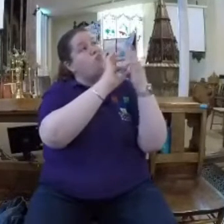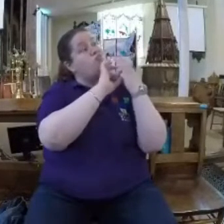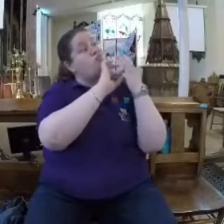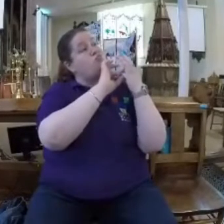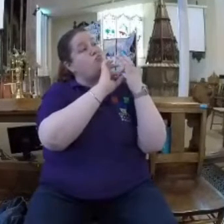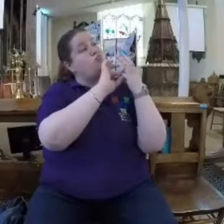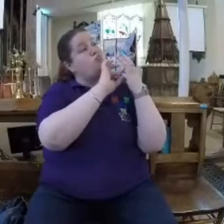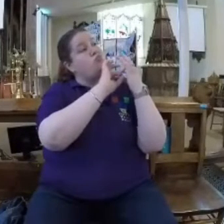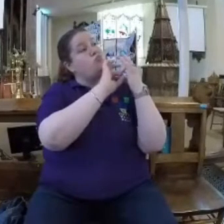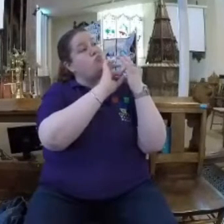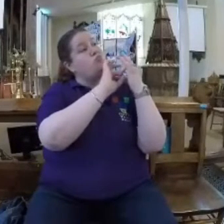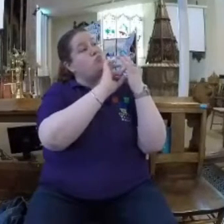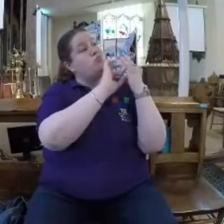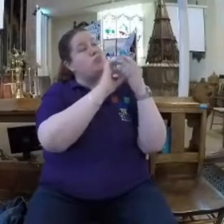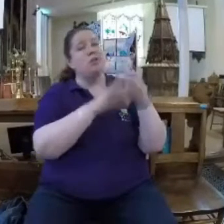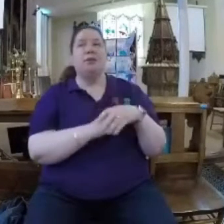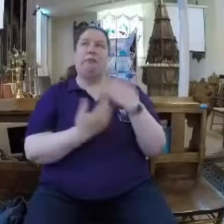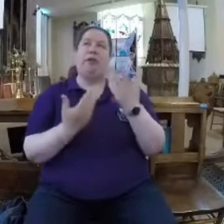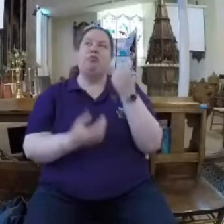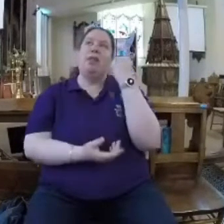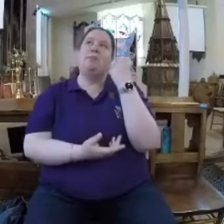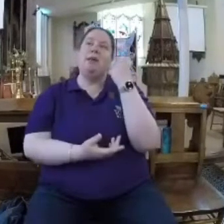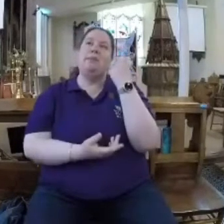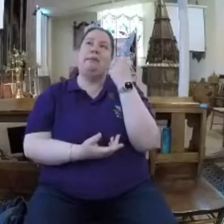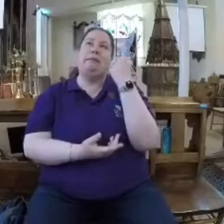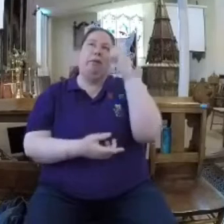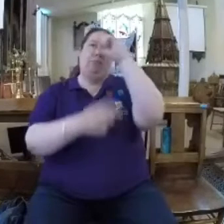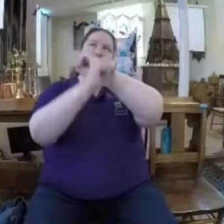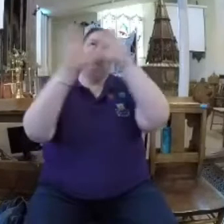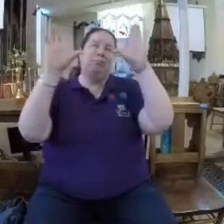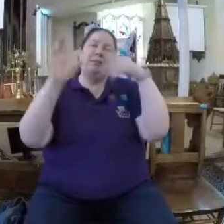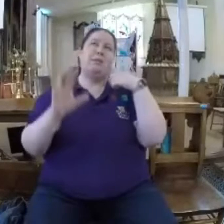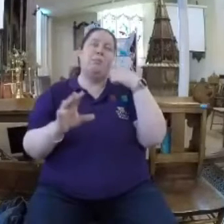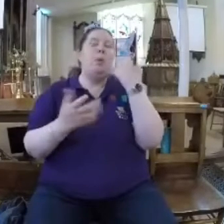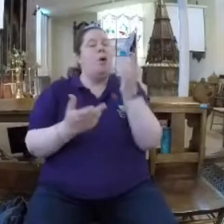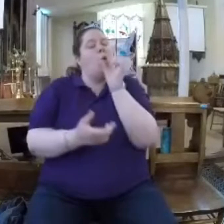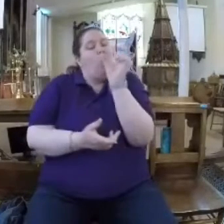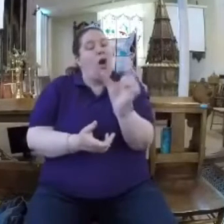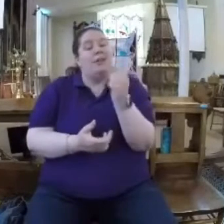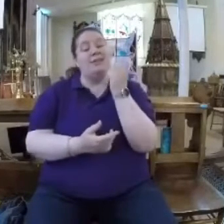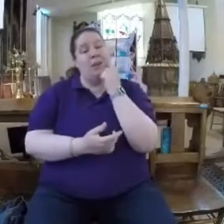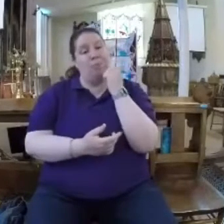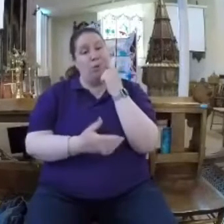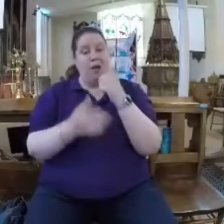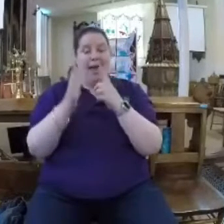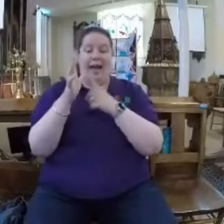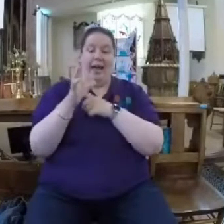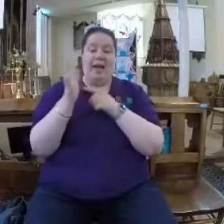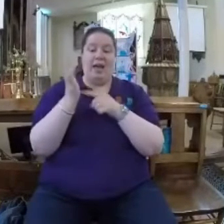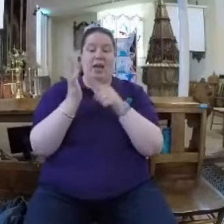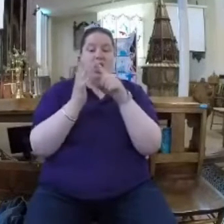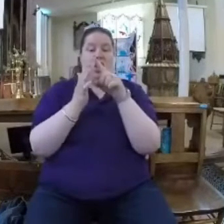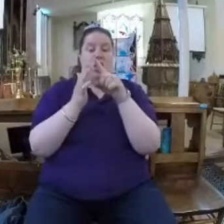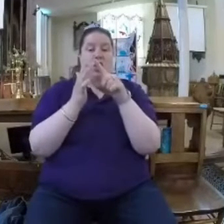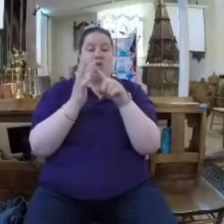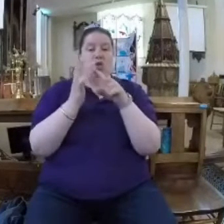now understand isn't that simple of a concept. But the word itself is very simple. Atonement, at